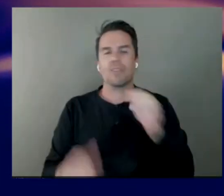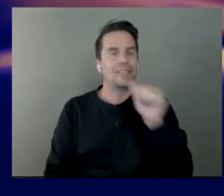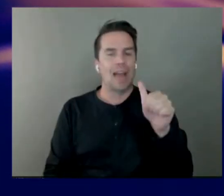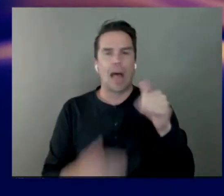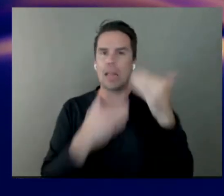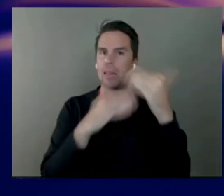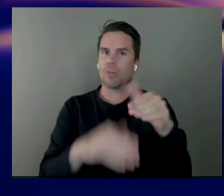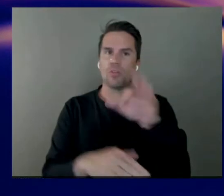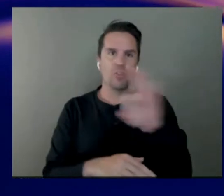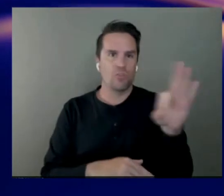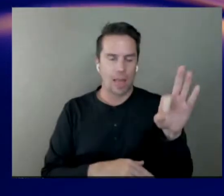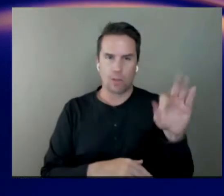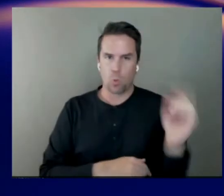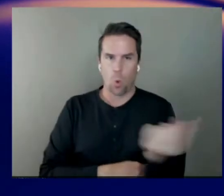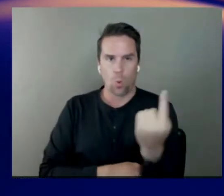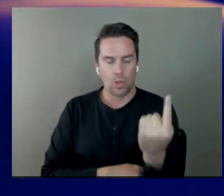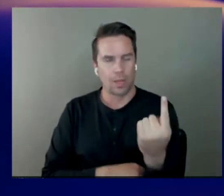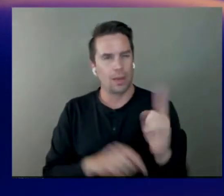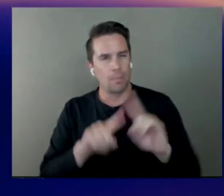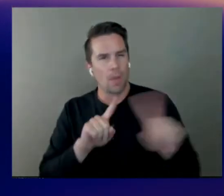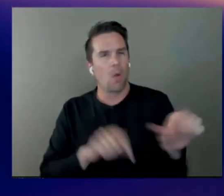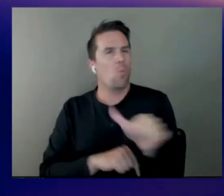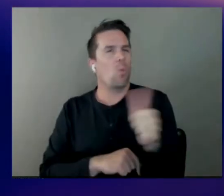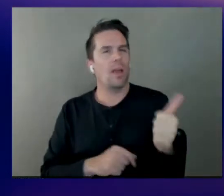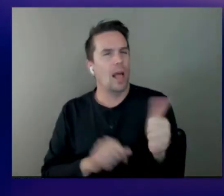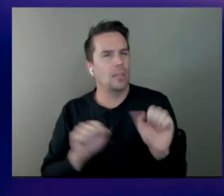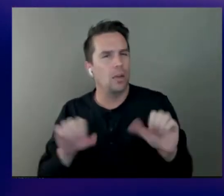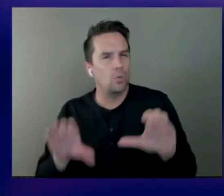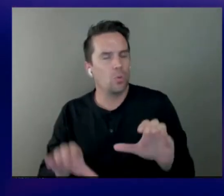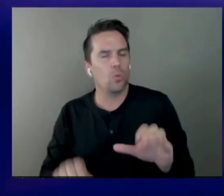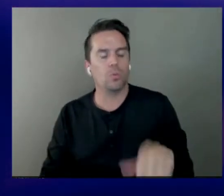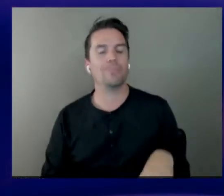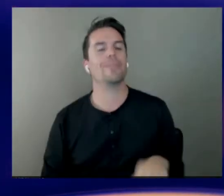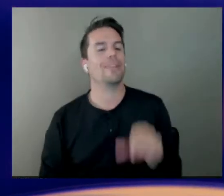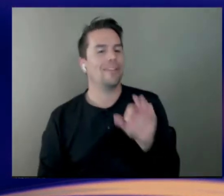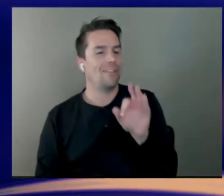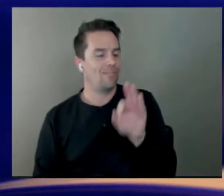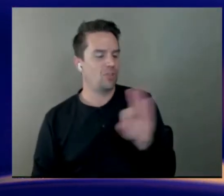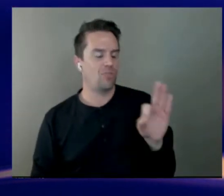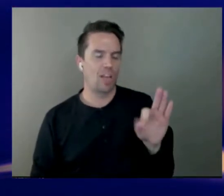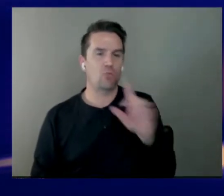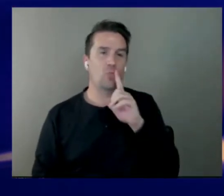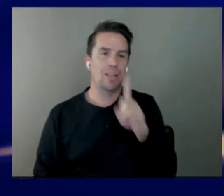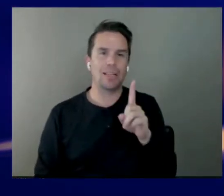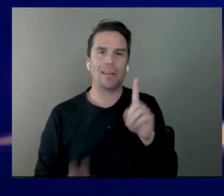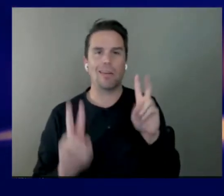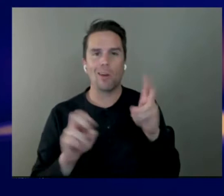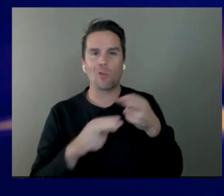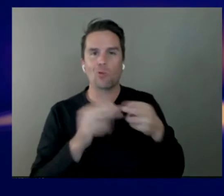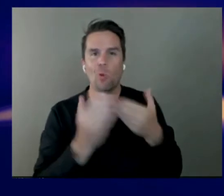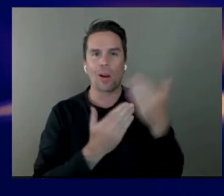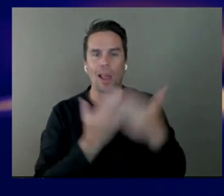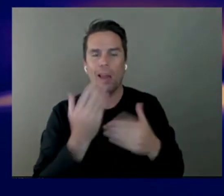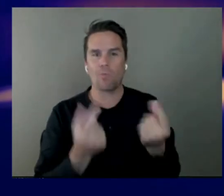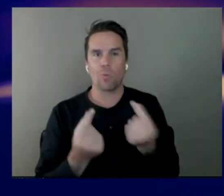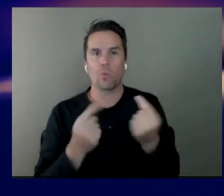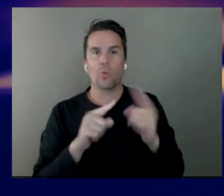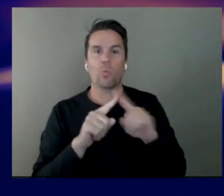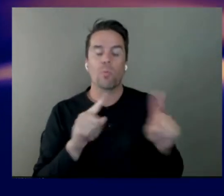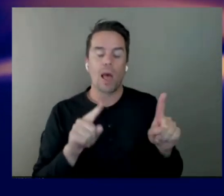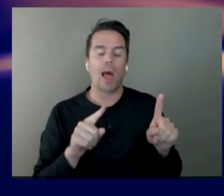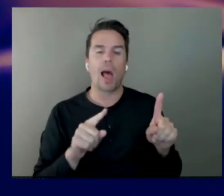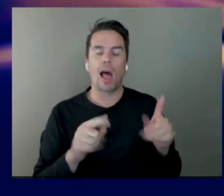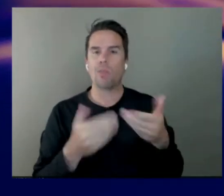us a brief overview of the other things that AppConfig? Feature flags is kind of the shorthand of what we do, but really the broader term is called dynamic configuration.